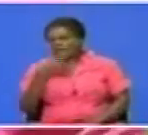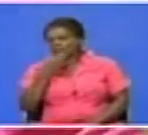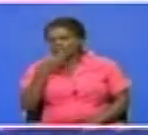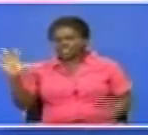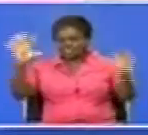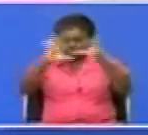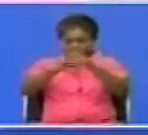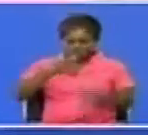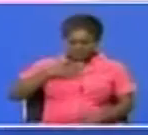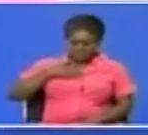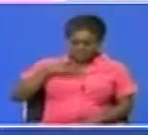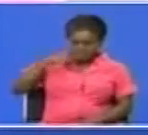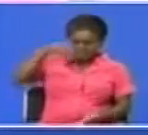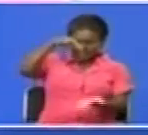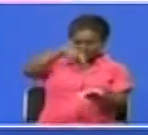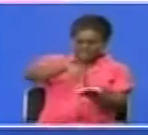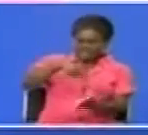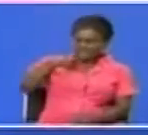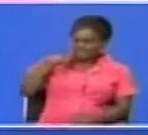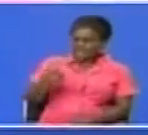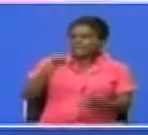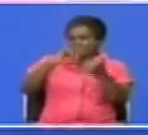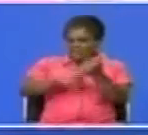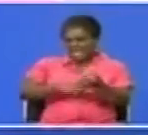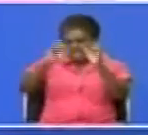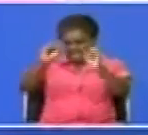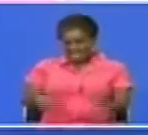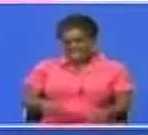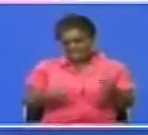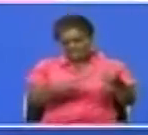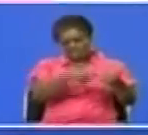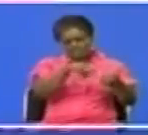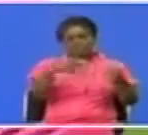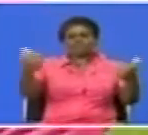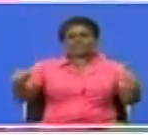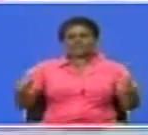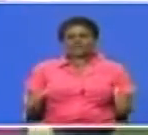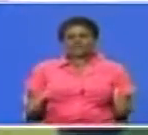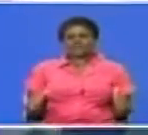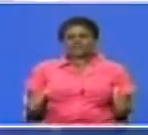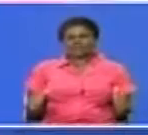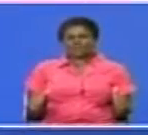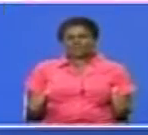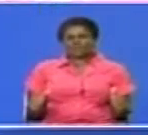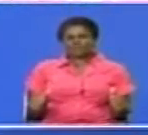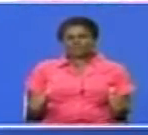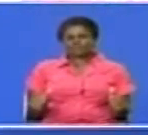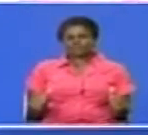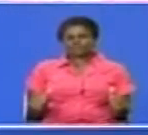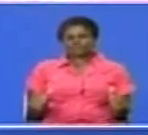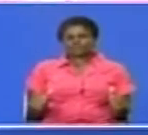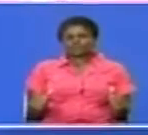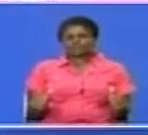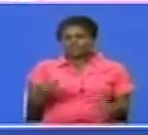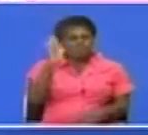me and that they will stand up and say they can marry a woman who has not gone through the processes. Am I with you, my youth? Niko na